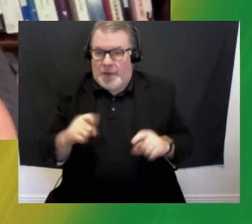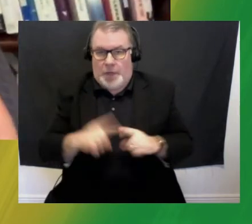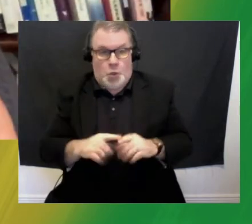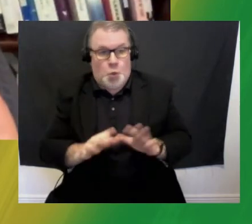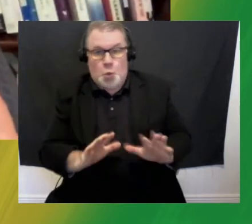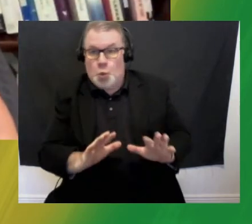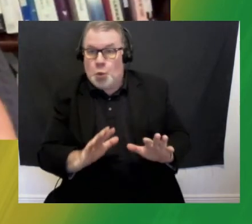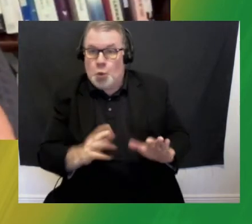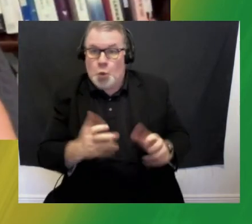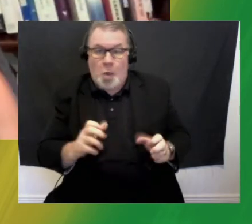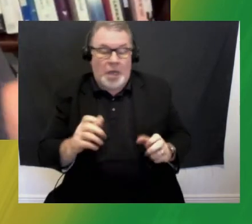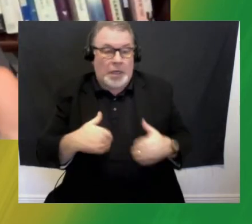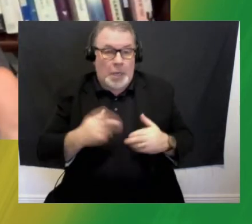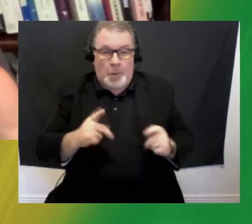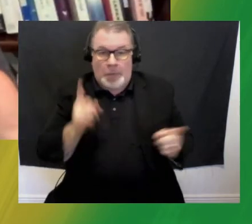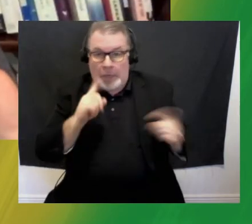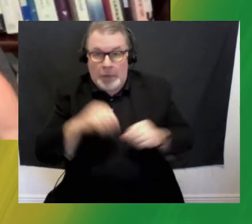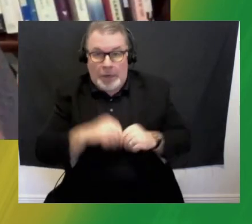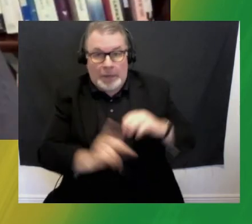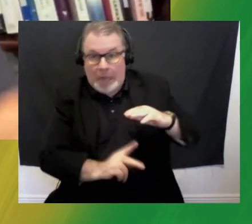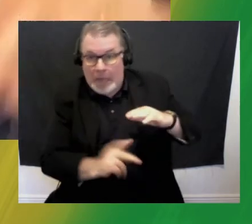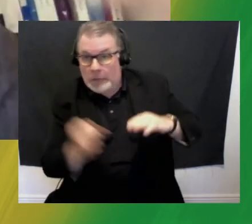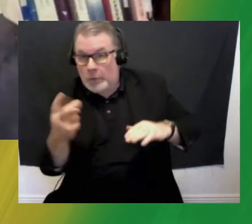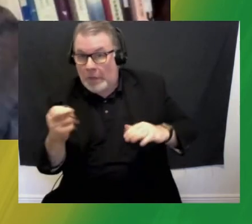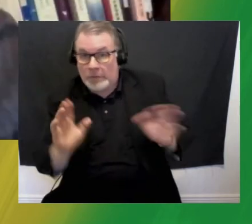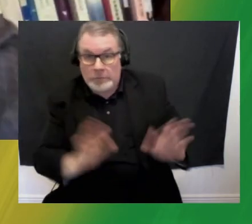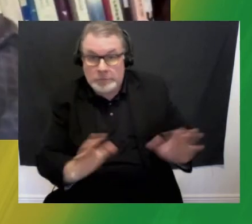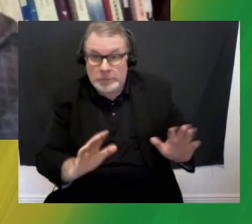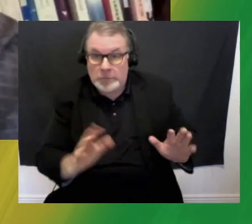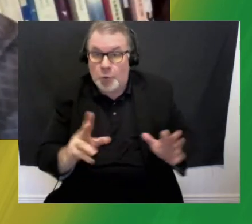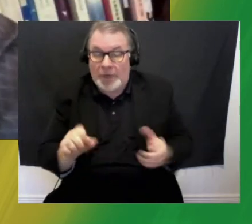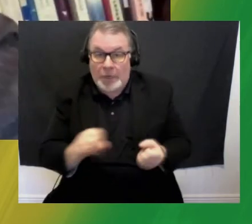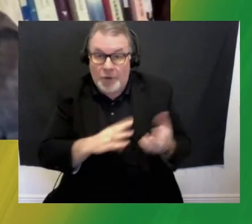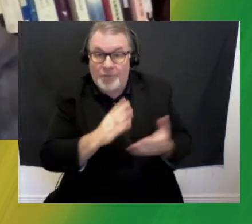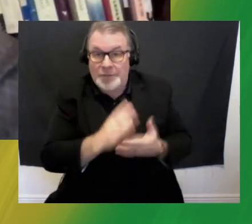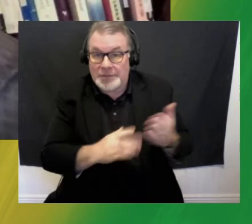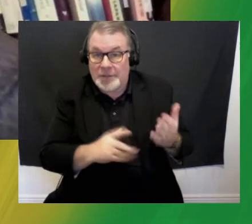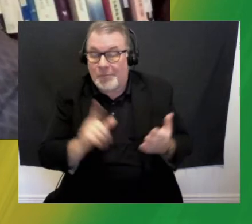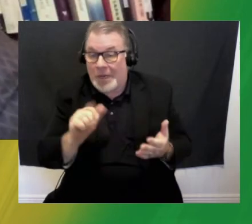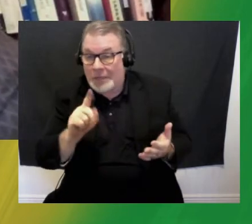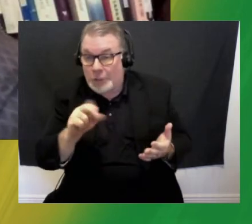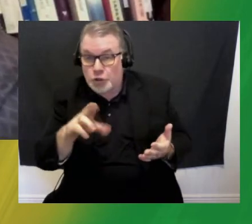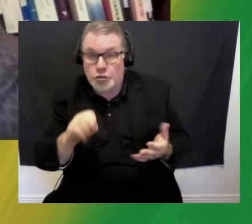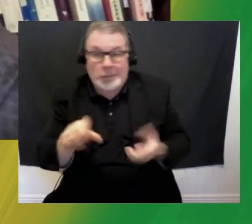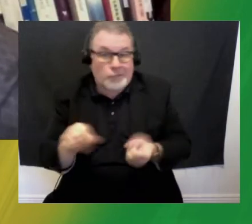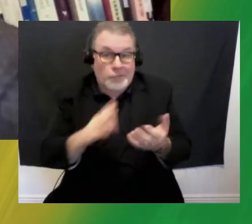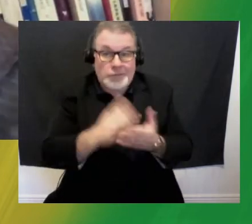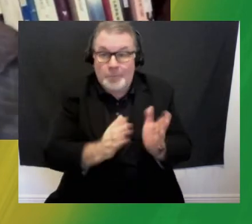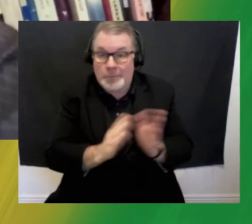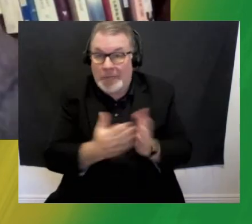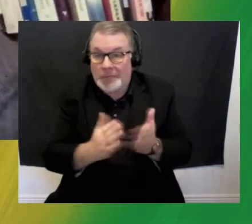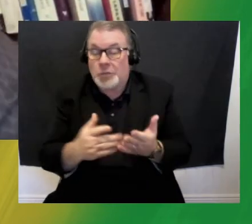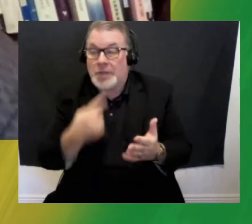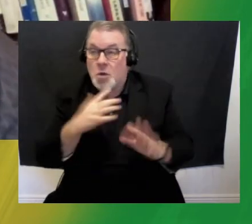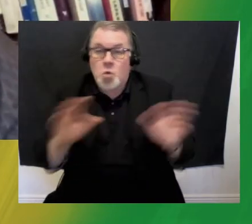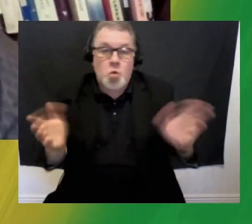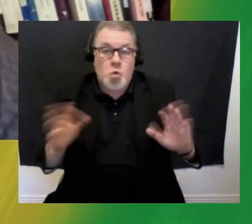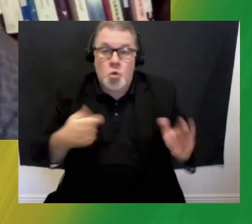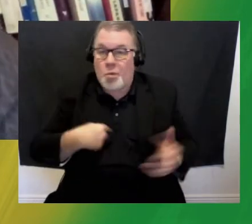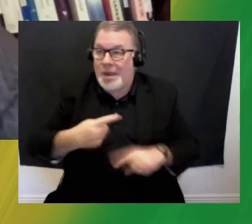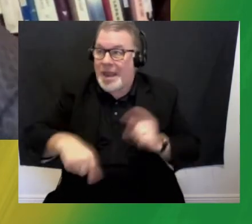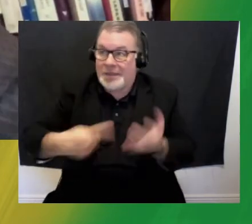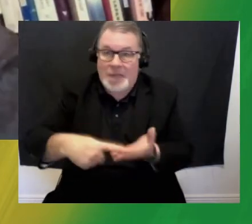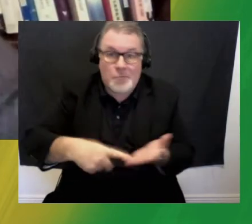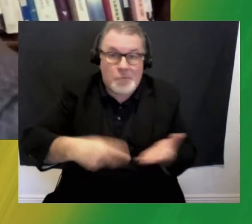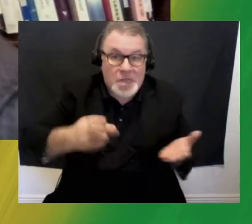from hearing about this in K-12 schools by getting rid of certain literature and getting rid of certain textbooks and saying, oh, we can't talk about the